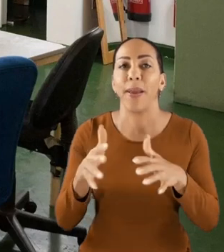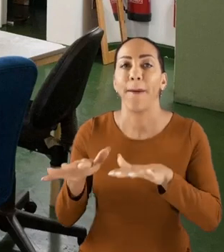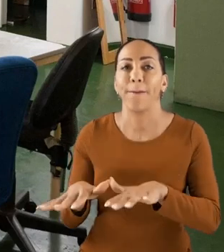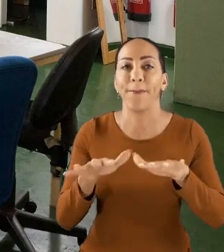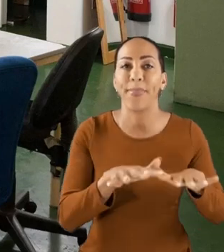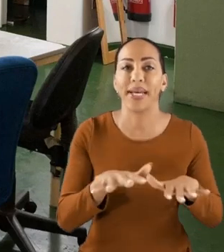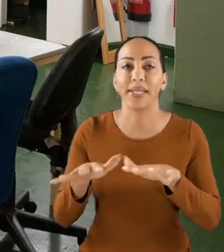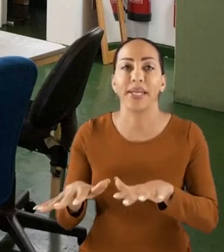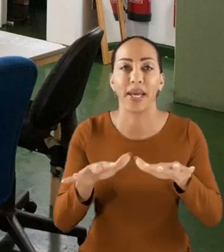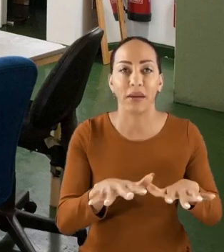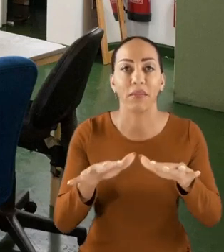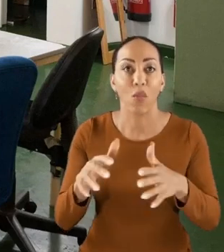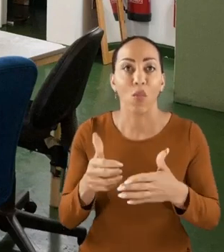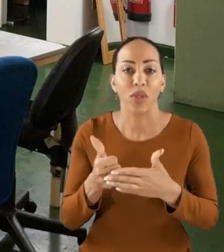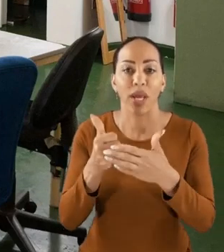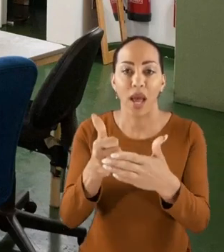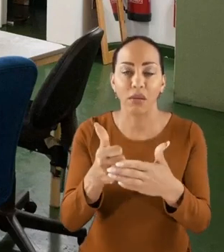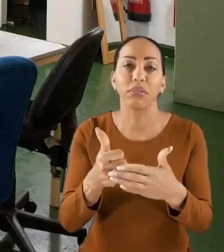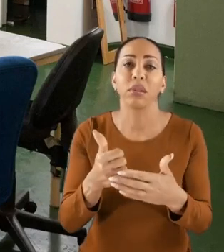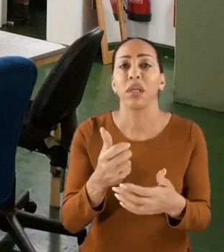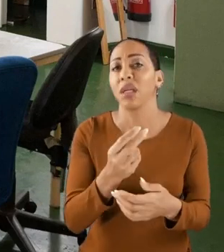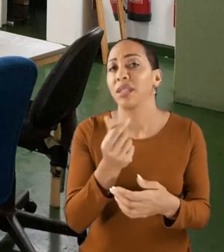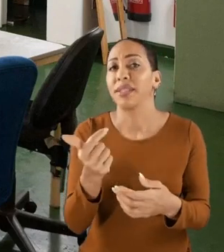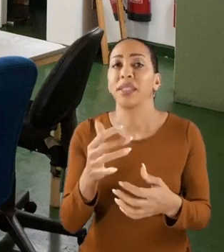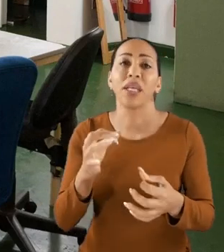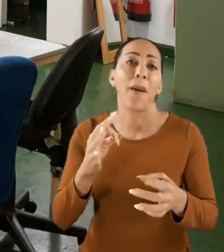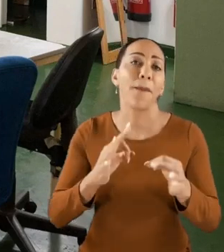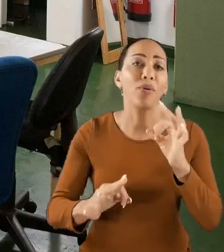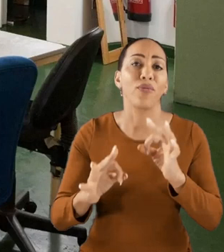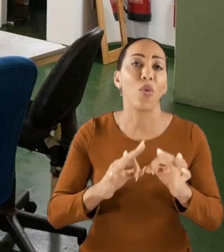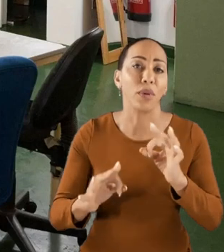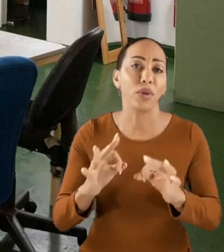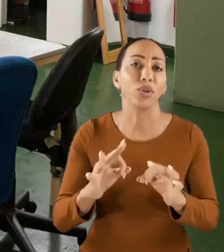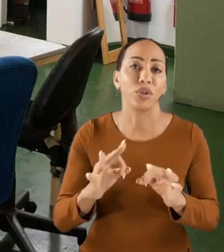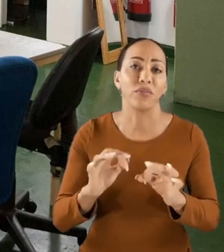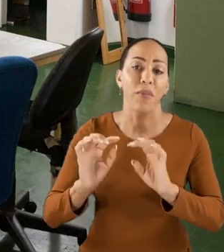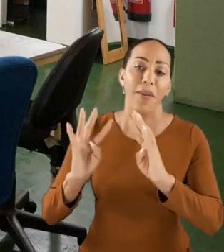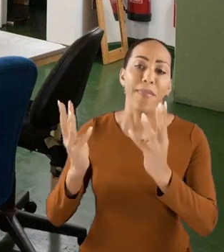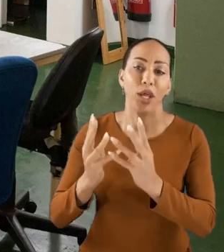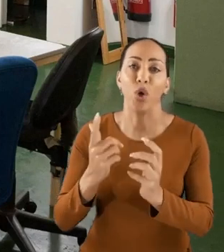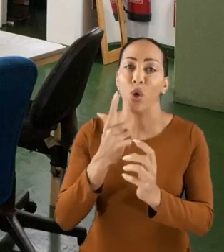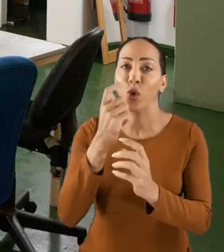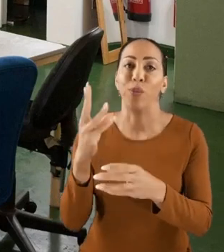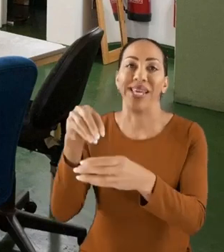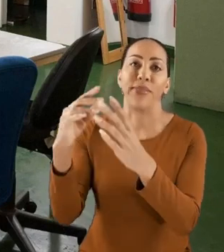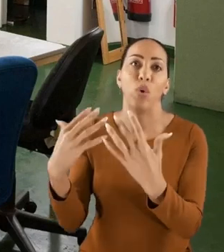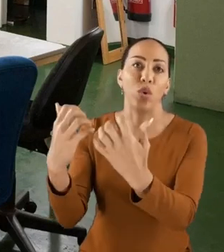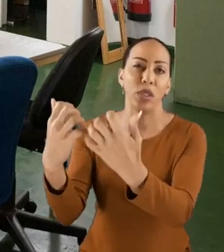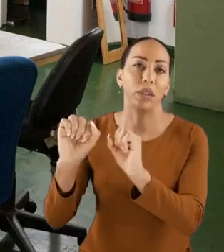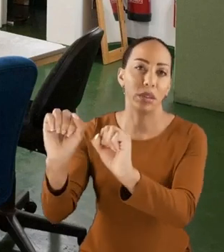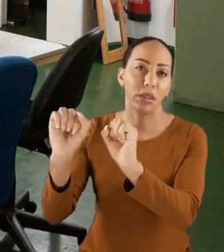that. But I also think actually the idea of having some or all of the performers playing the panel seated in the audience,